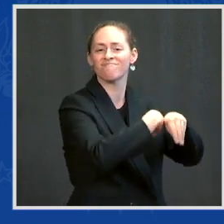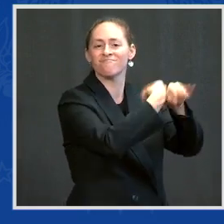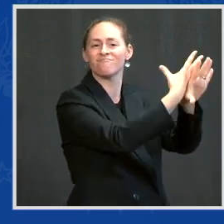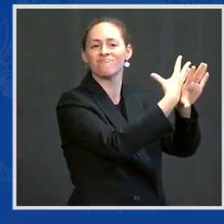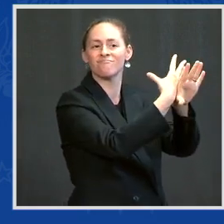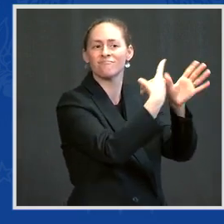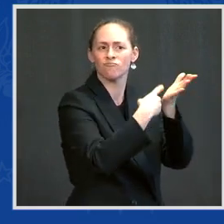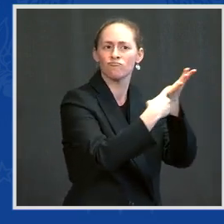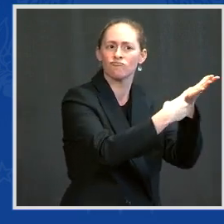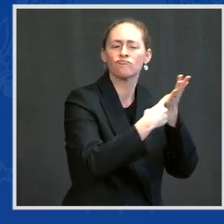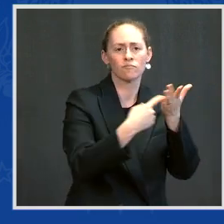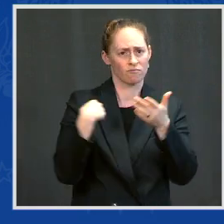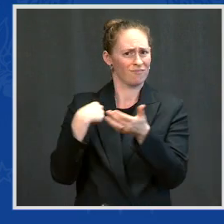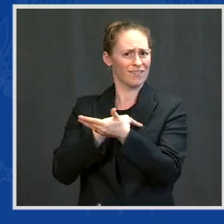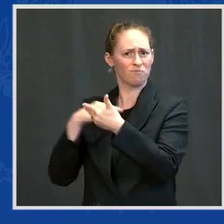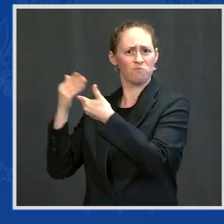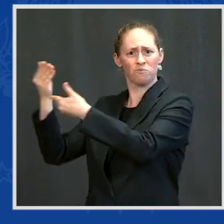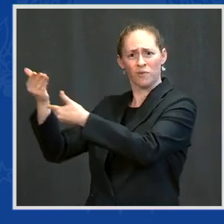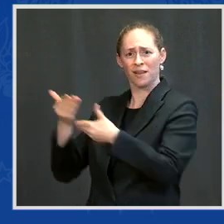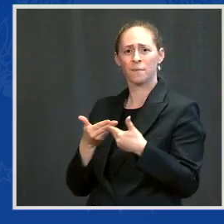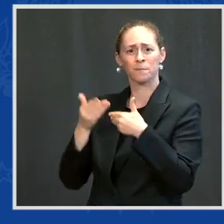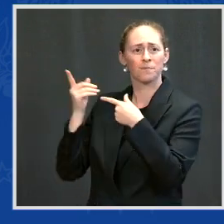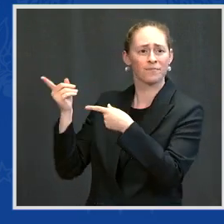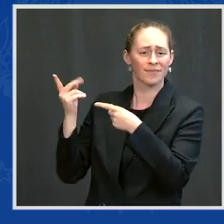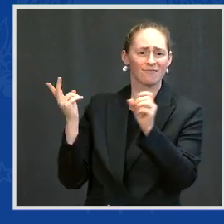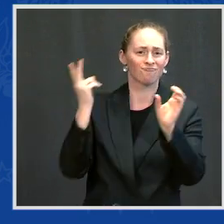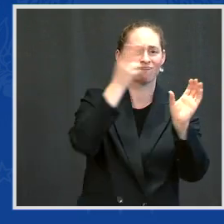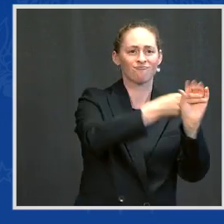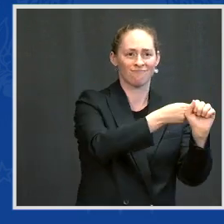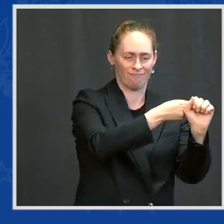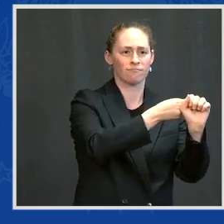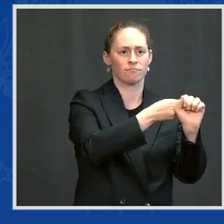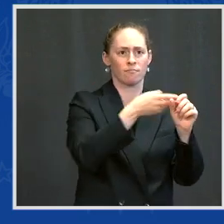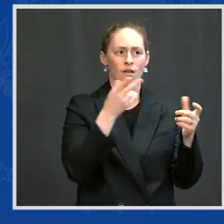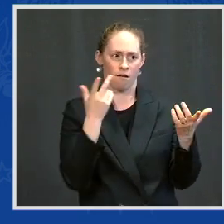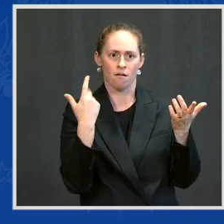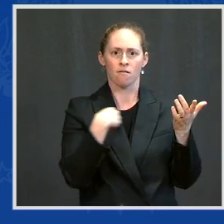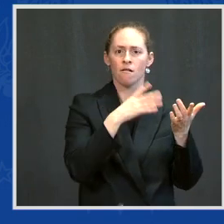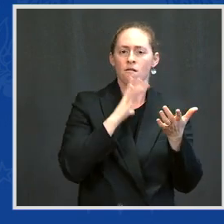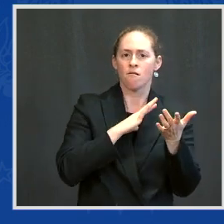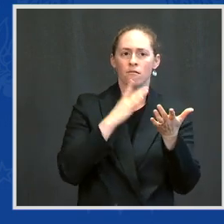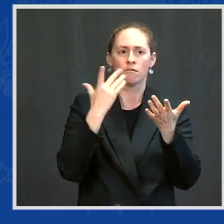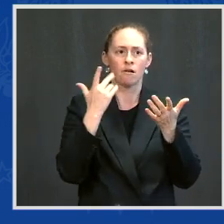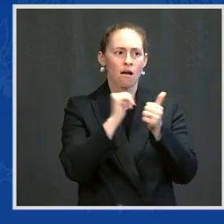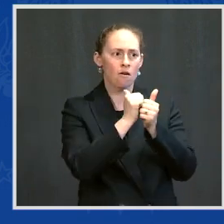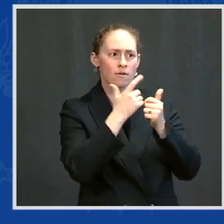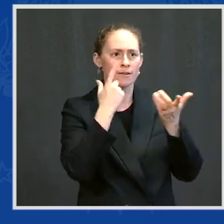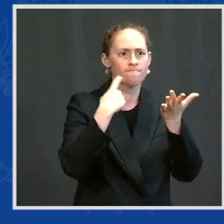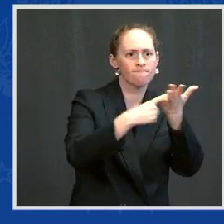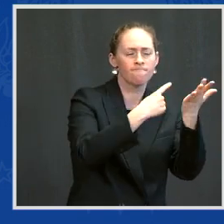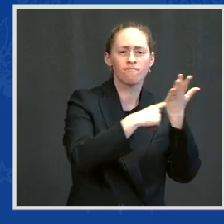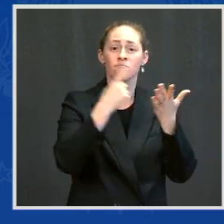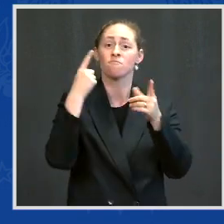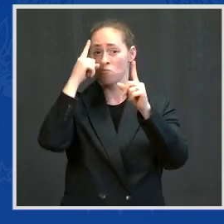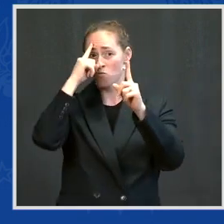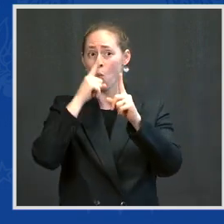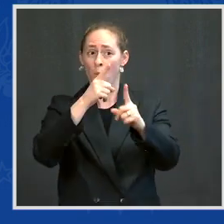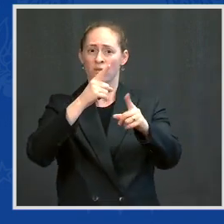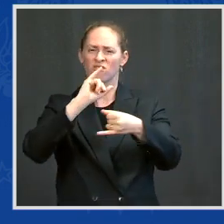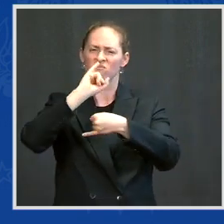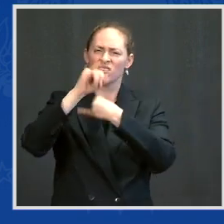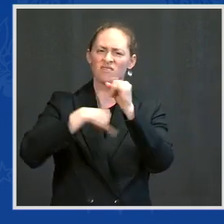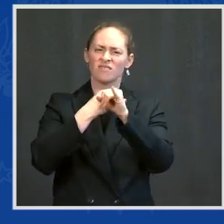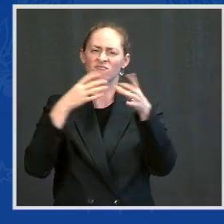participation, which will certainly help us catalyze the international community to come together. President Biden and